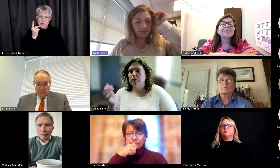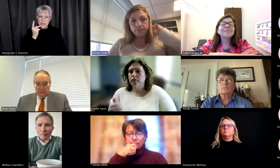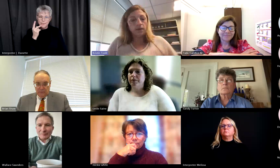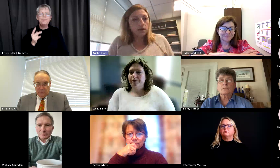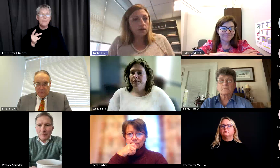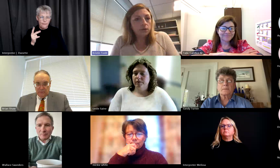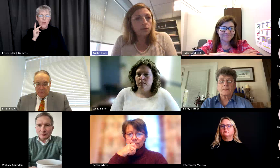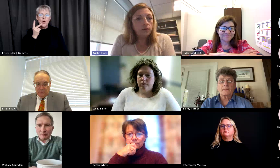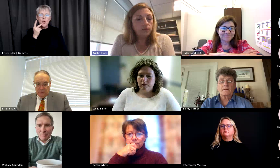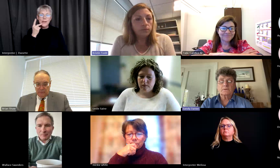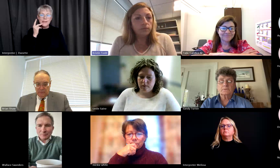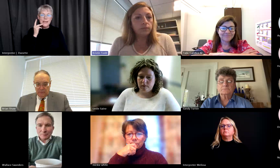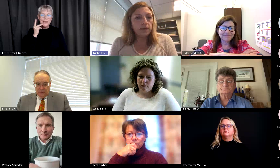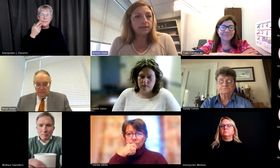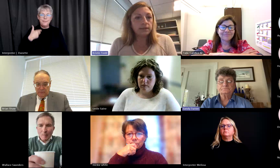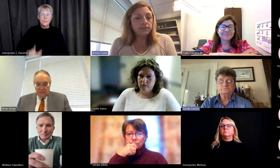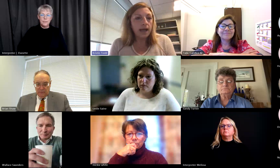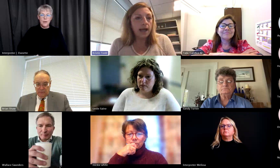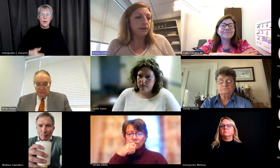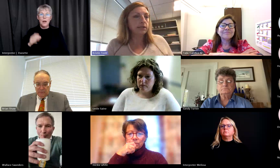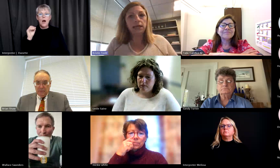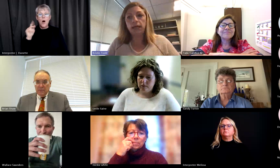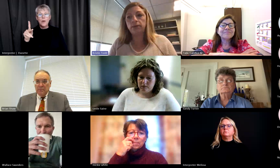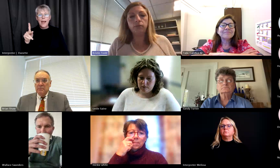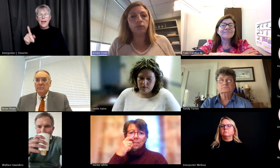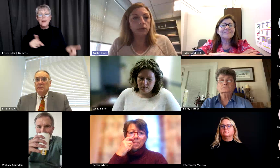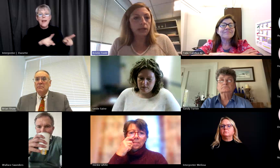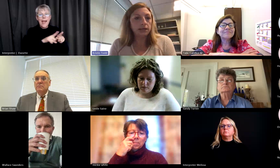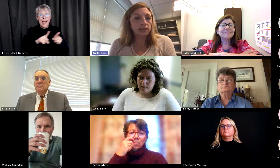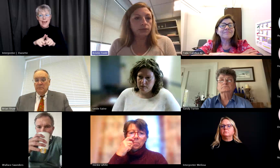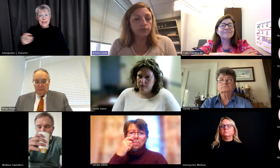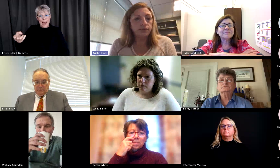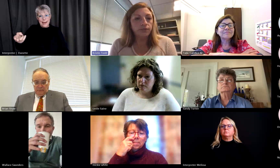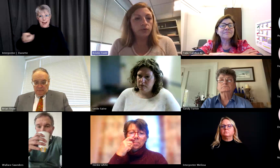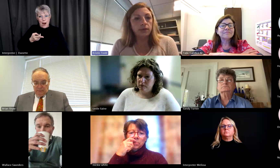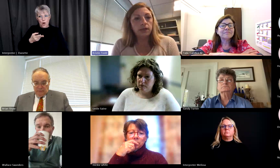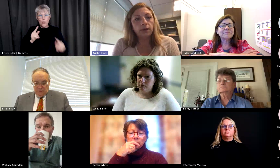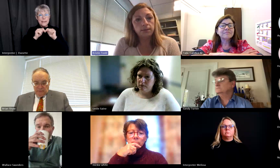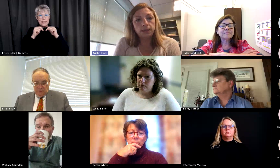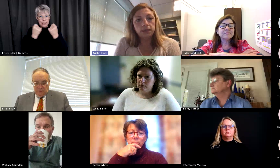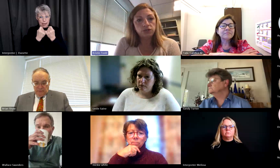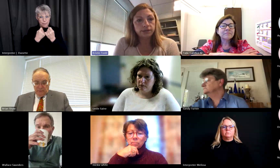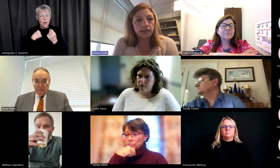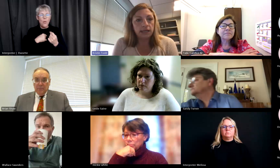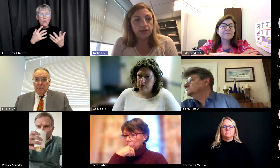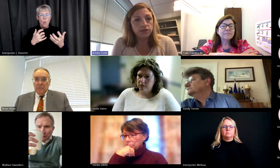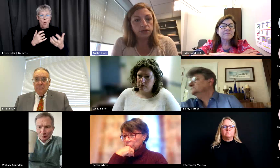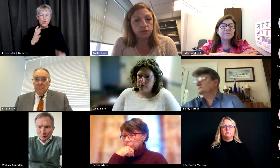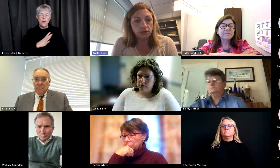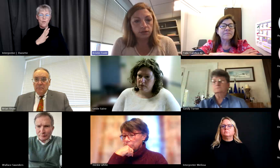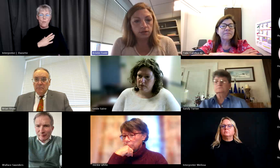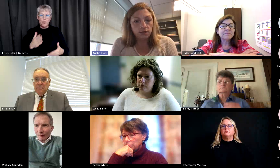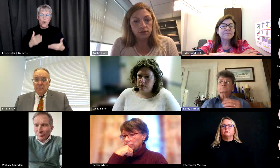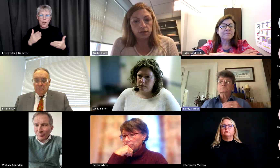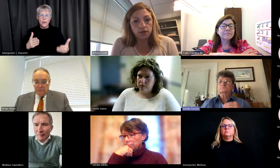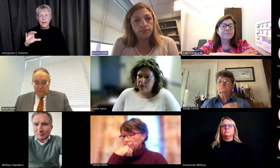Okay. We, as a hiring team, would like to formally recommend Chelsea